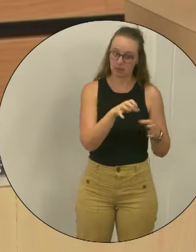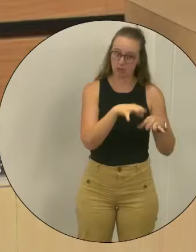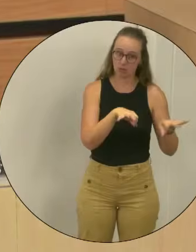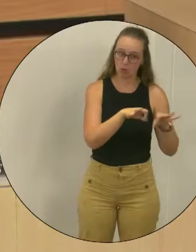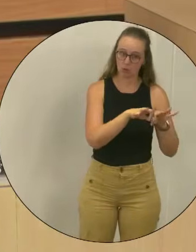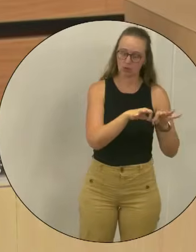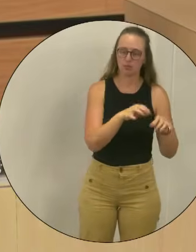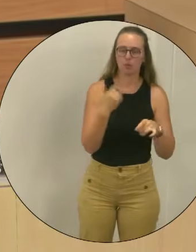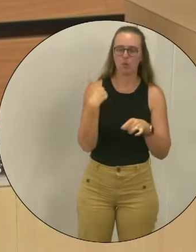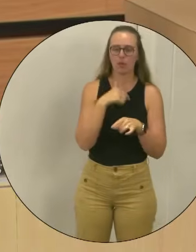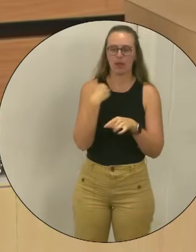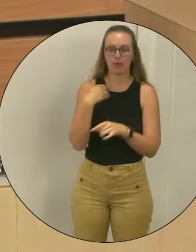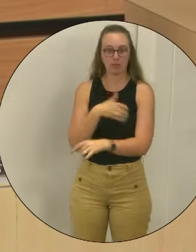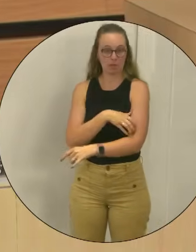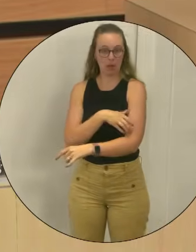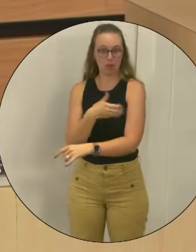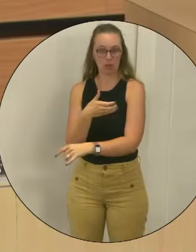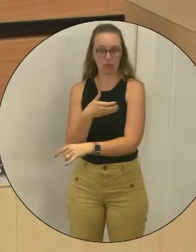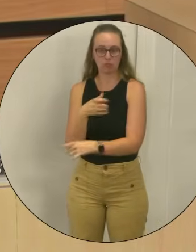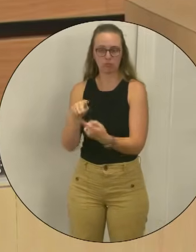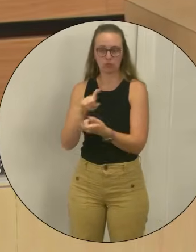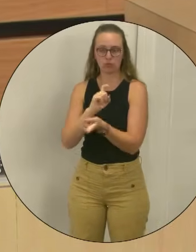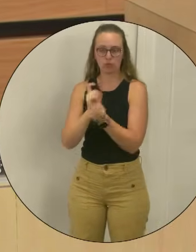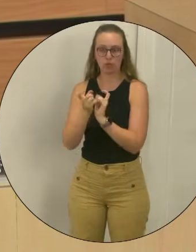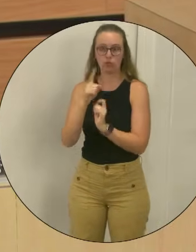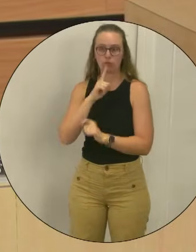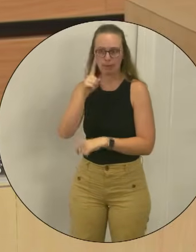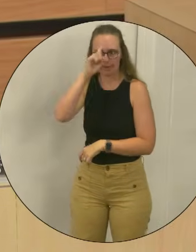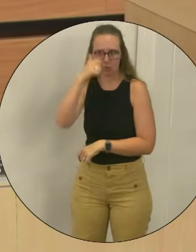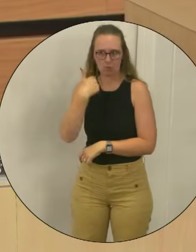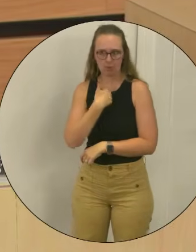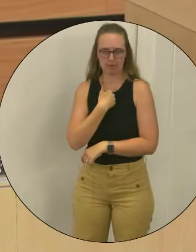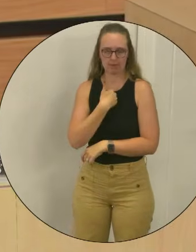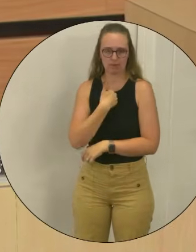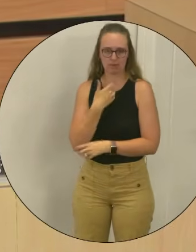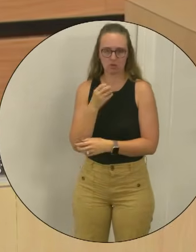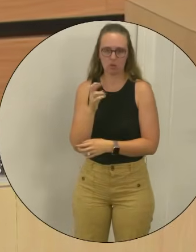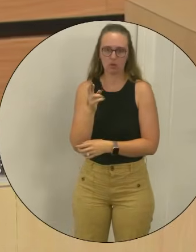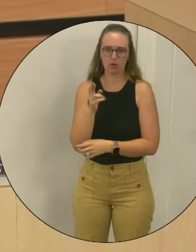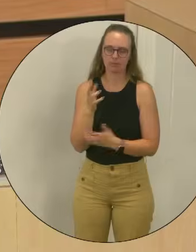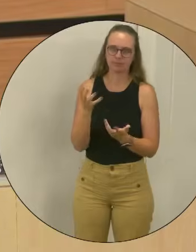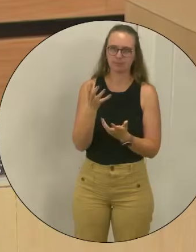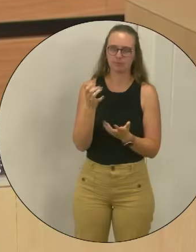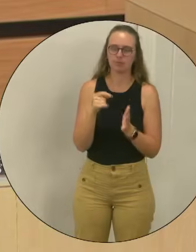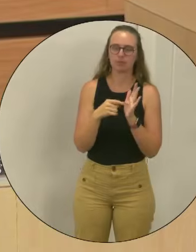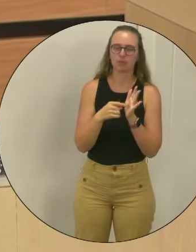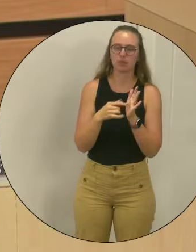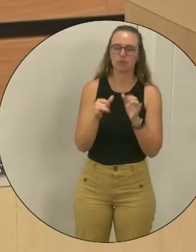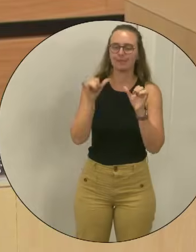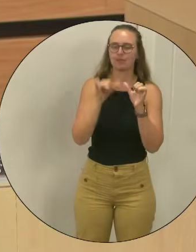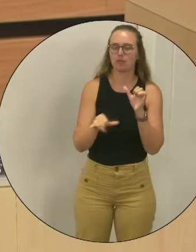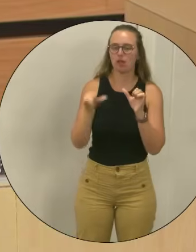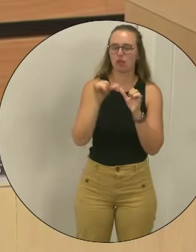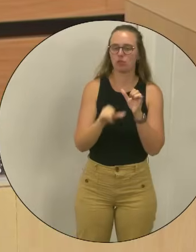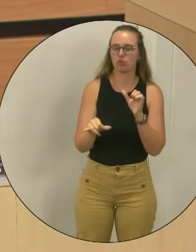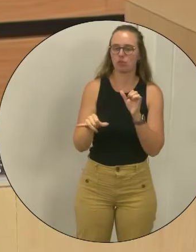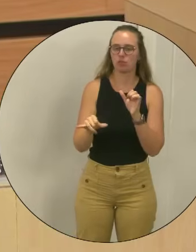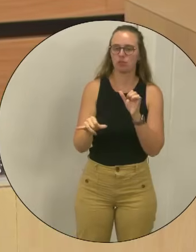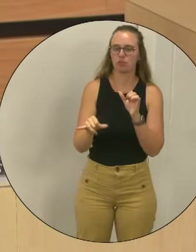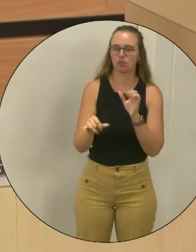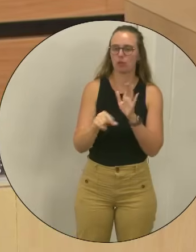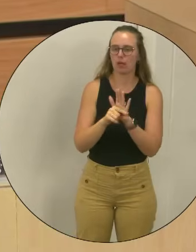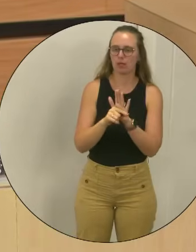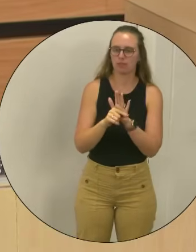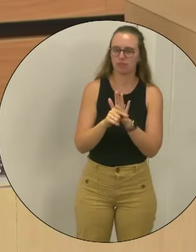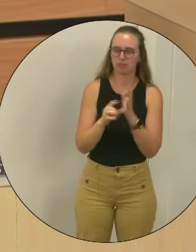the authority, or is it going to be really up to us, or is it, like for example, standards-based grading?